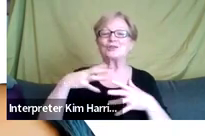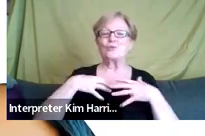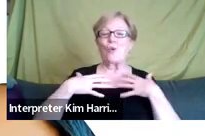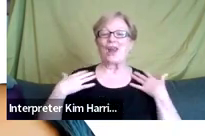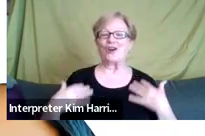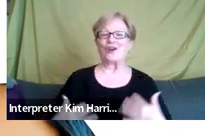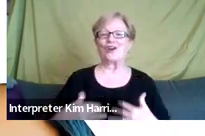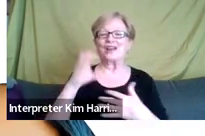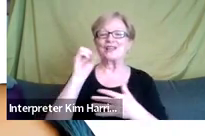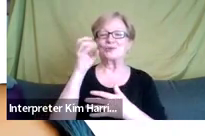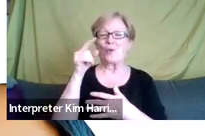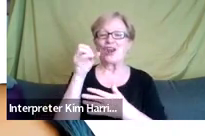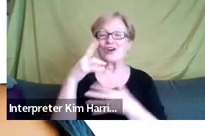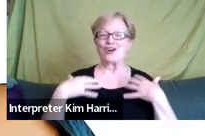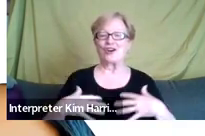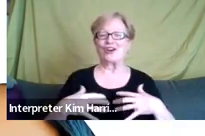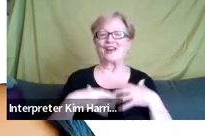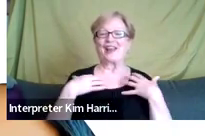Felice.